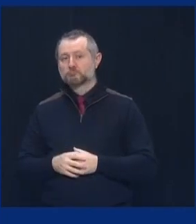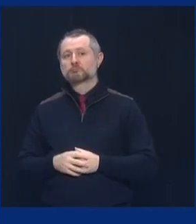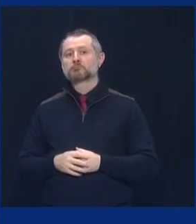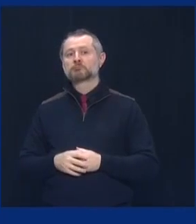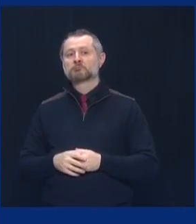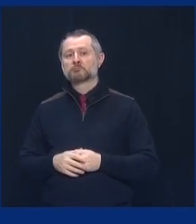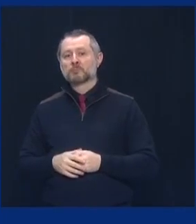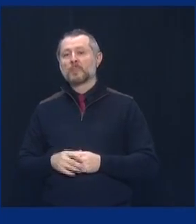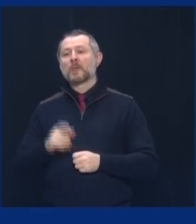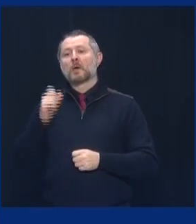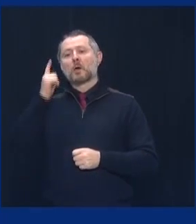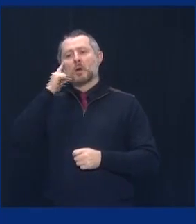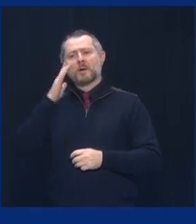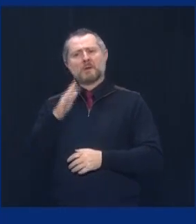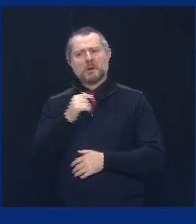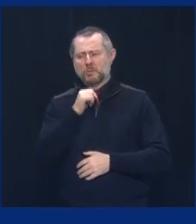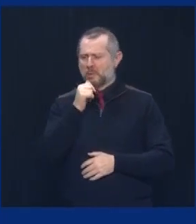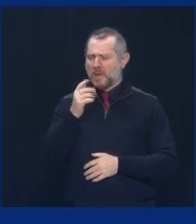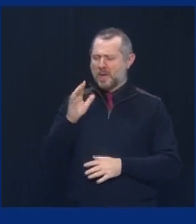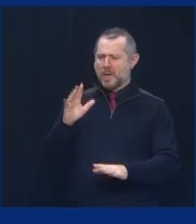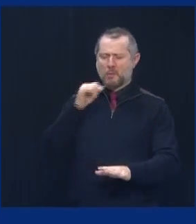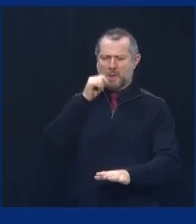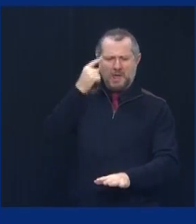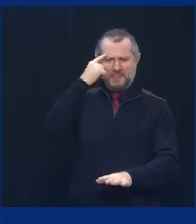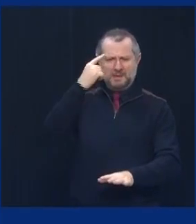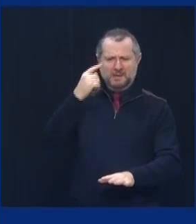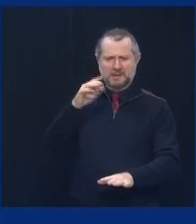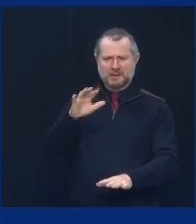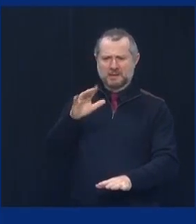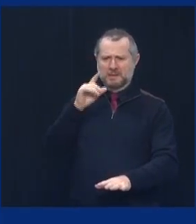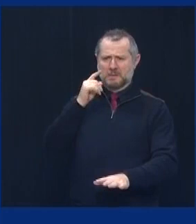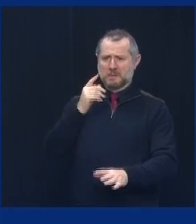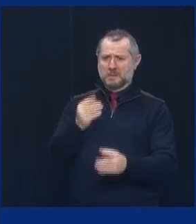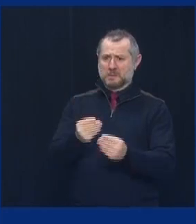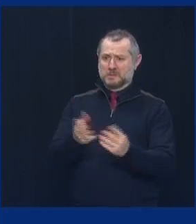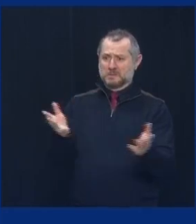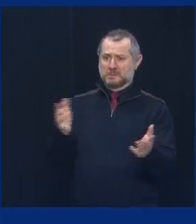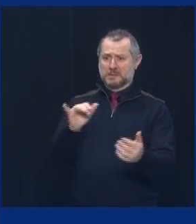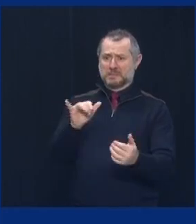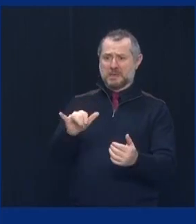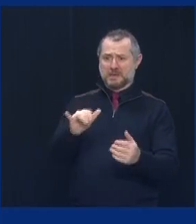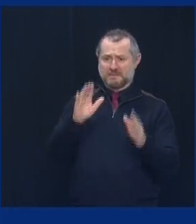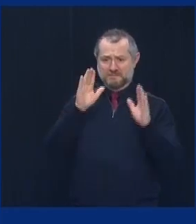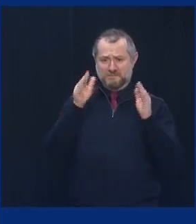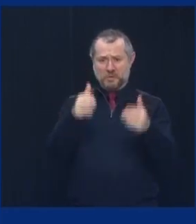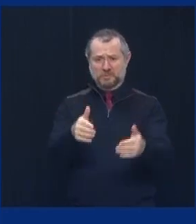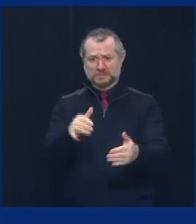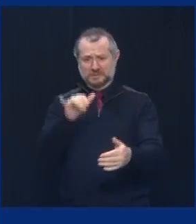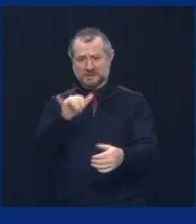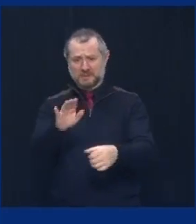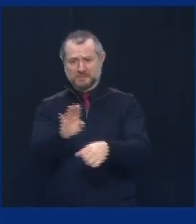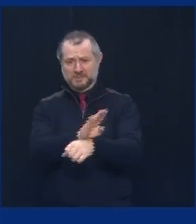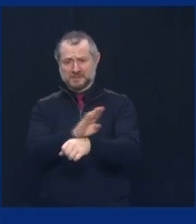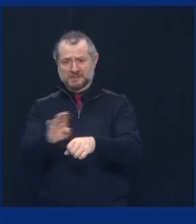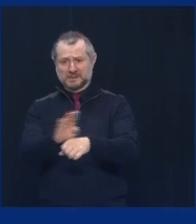I don't think we're not talking about a distribution that would actually do businesses that I'm aware of, right? We